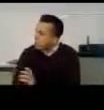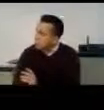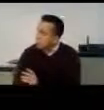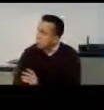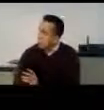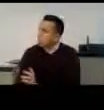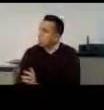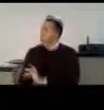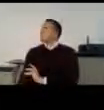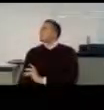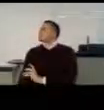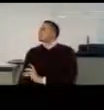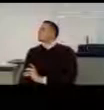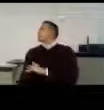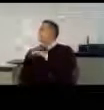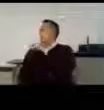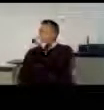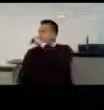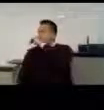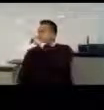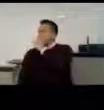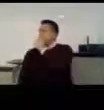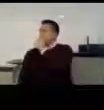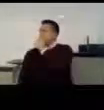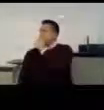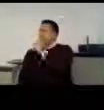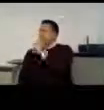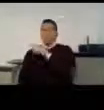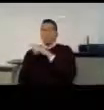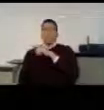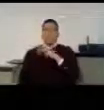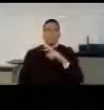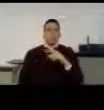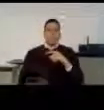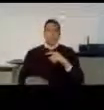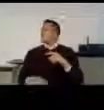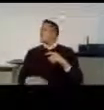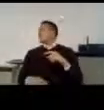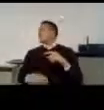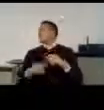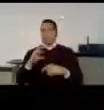I mean, be a community organizer is what I hear you saying. And so